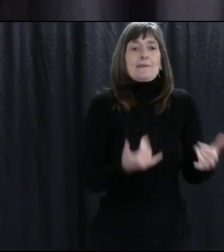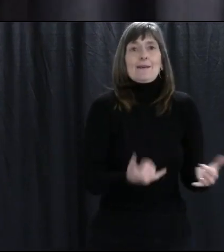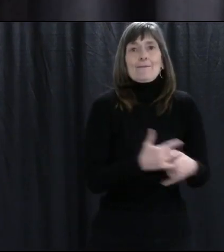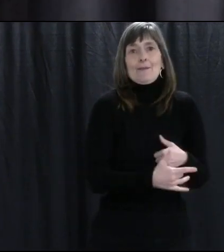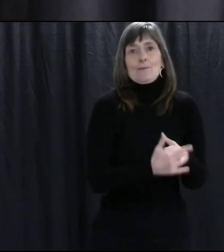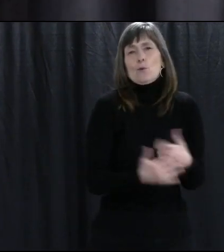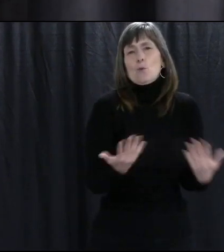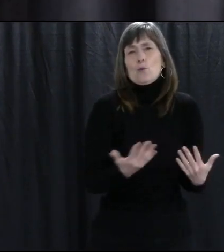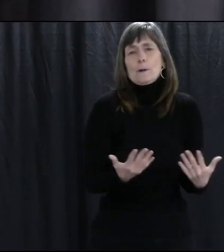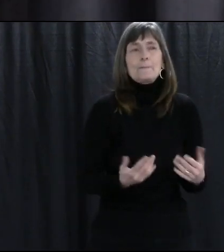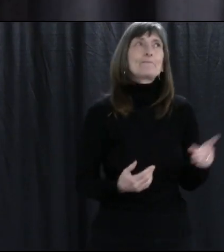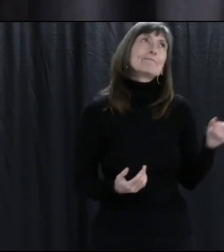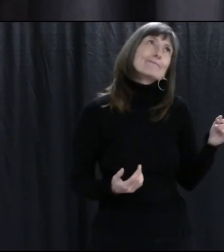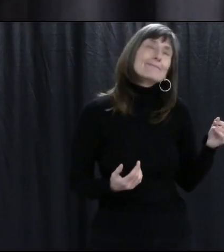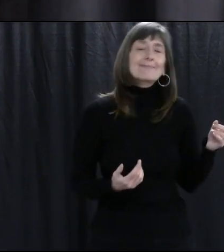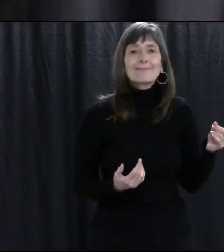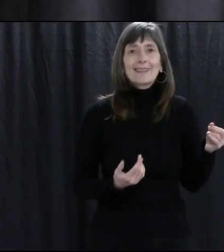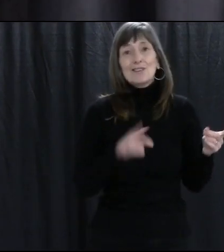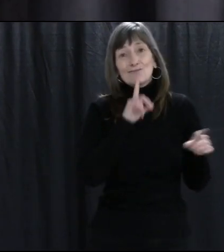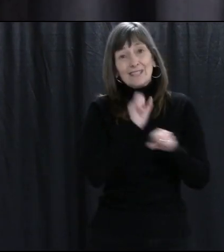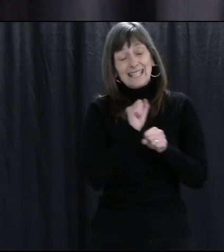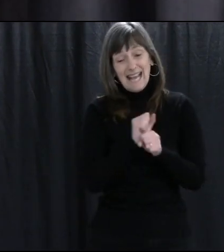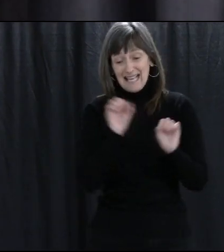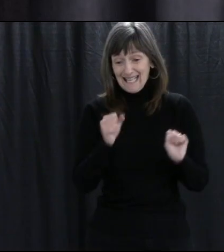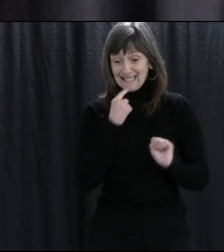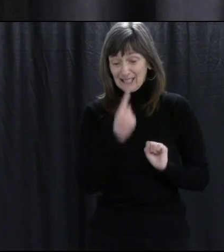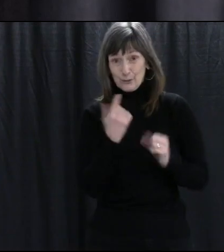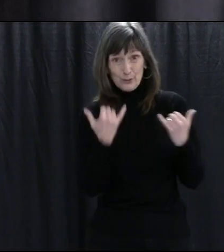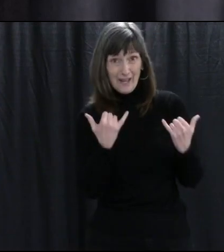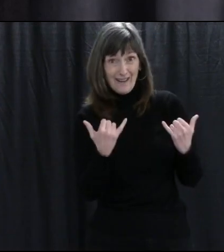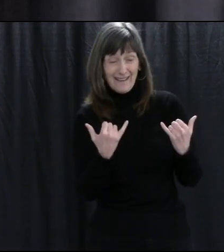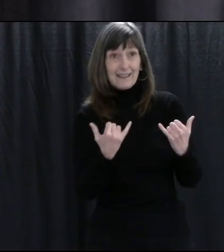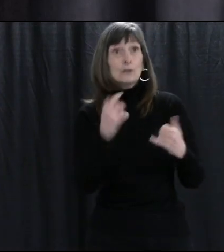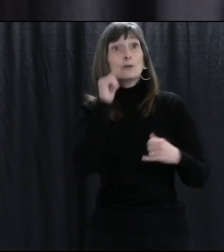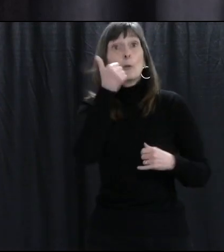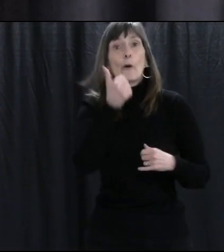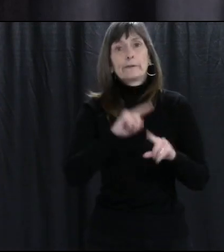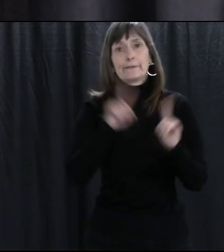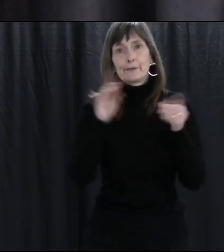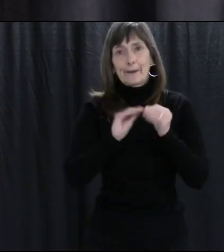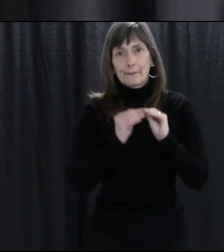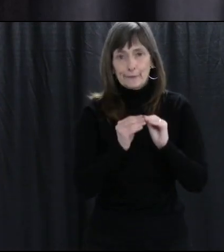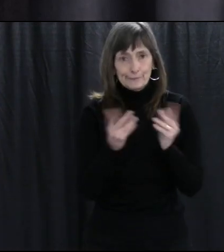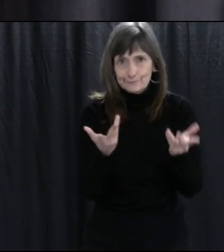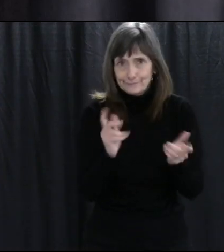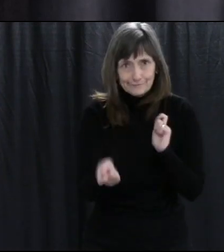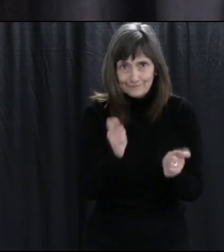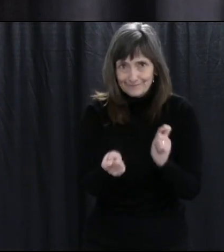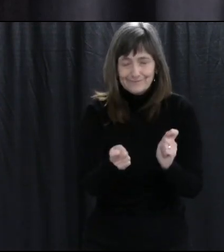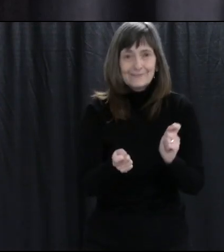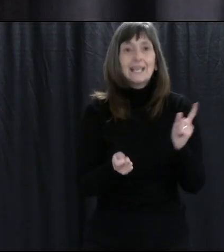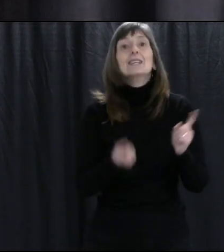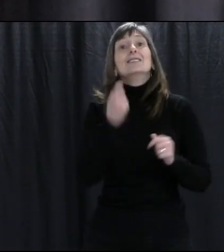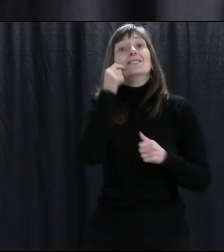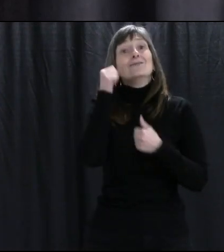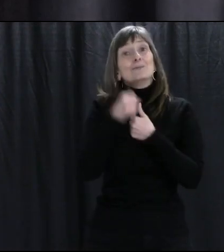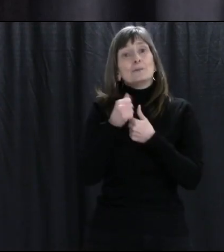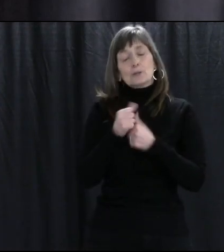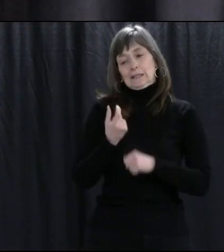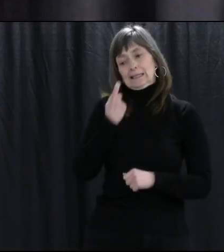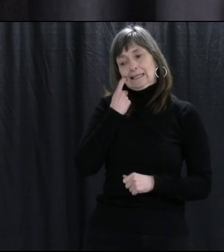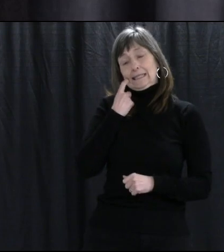best we could do is get you a snapshot, and that snapshot will change, because if you remember, one of the things we did last Sunday was